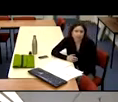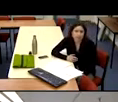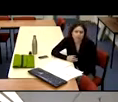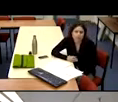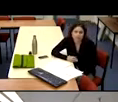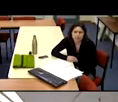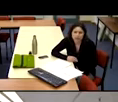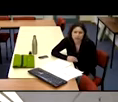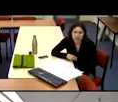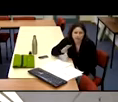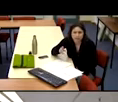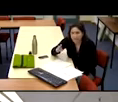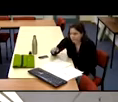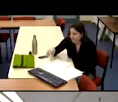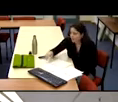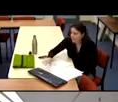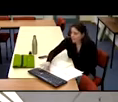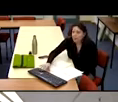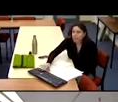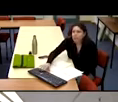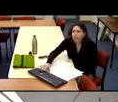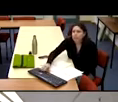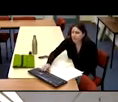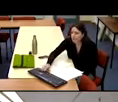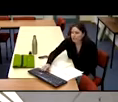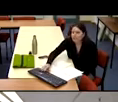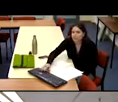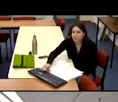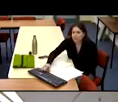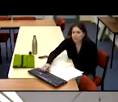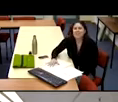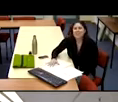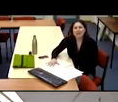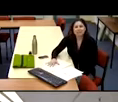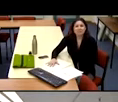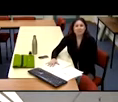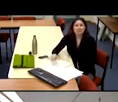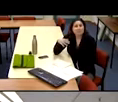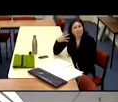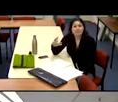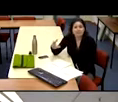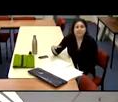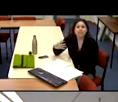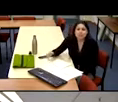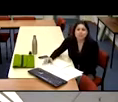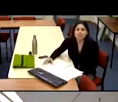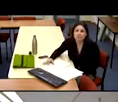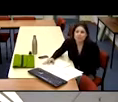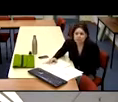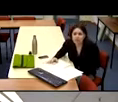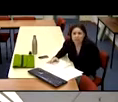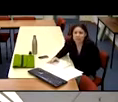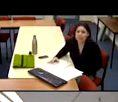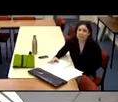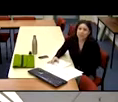being represented in the media, and there's this binary that happens. So the media representations, normative